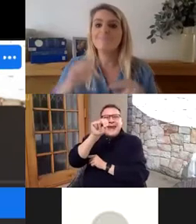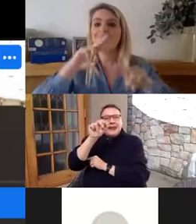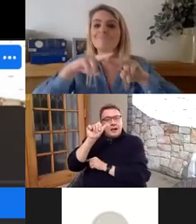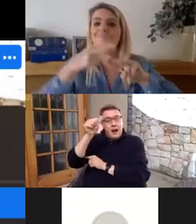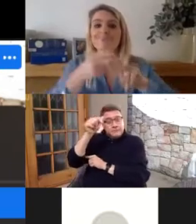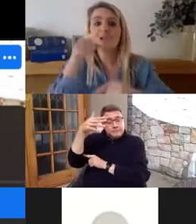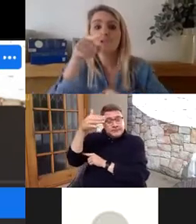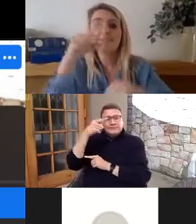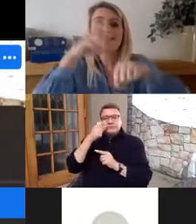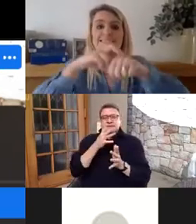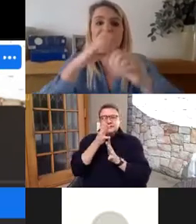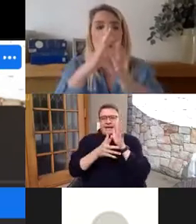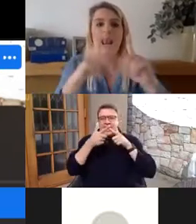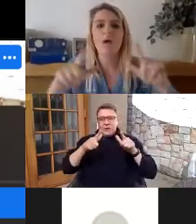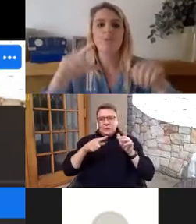everybody.